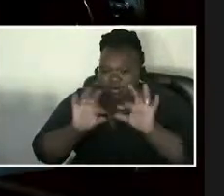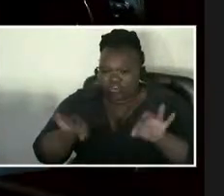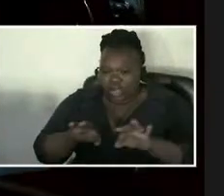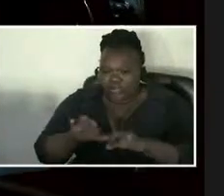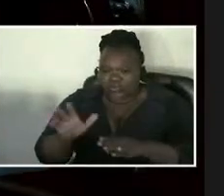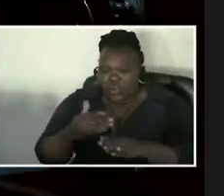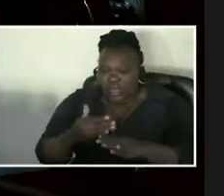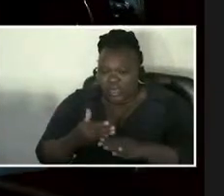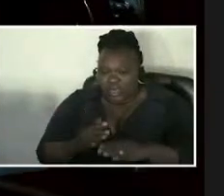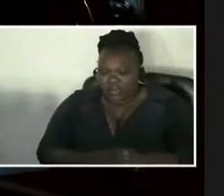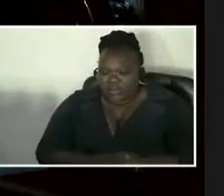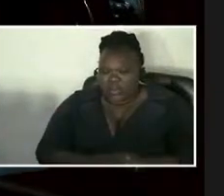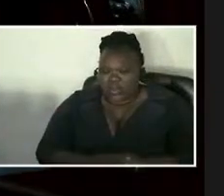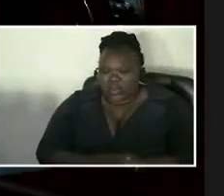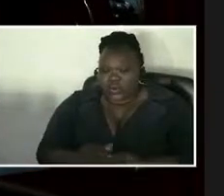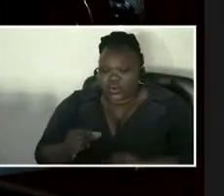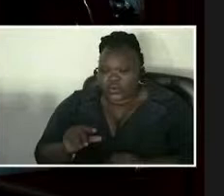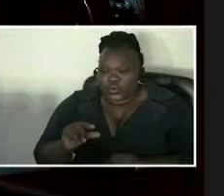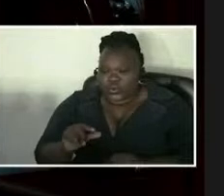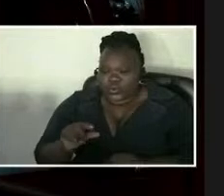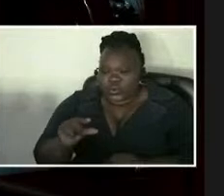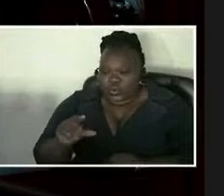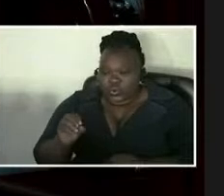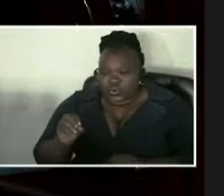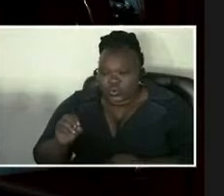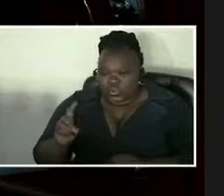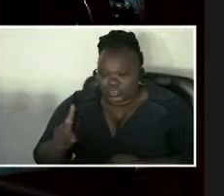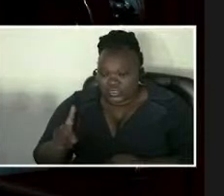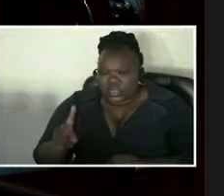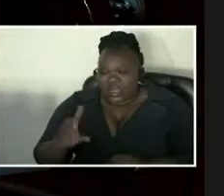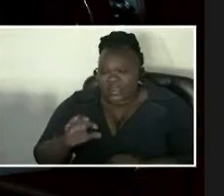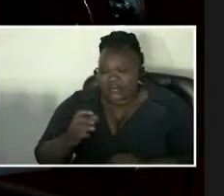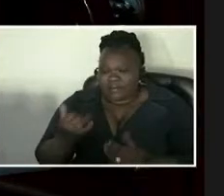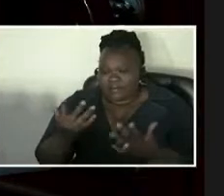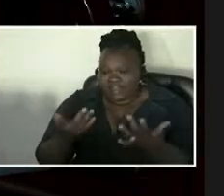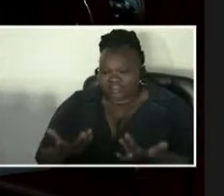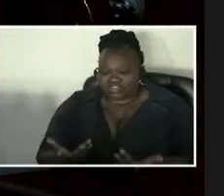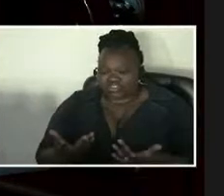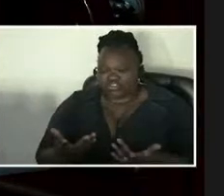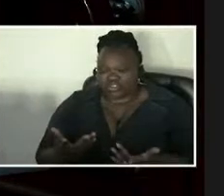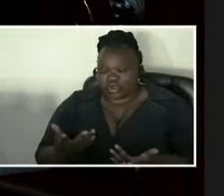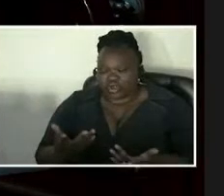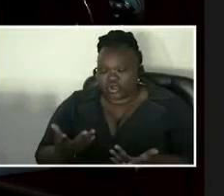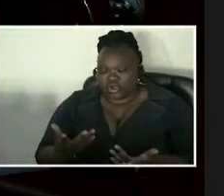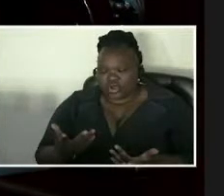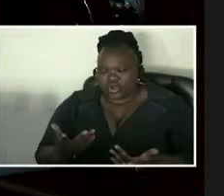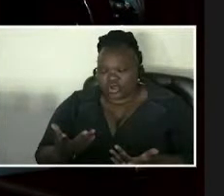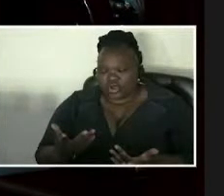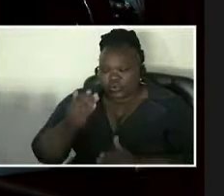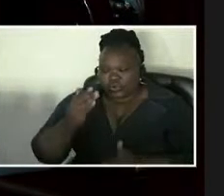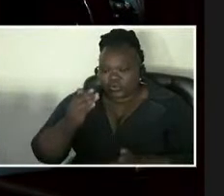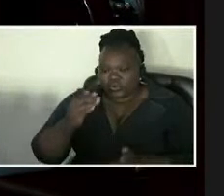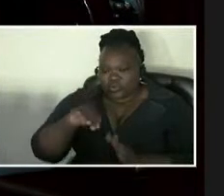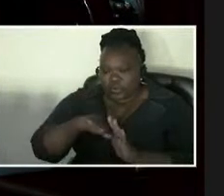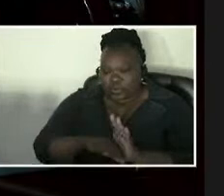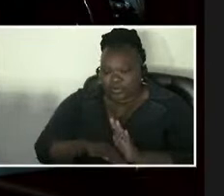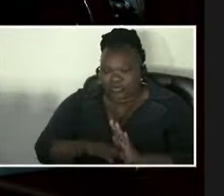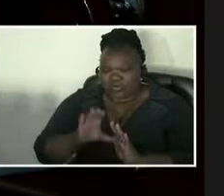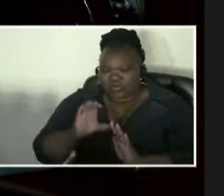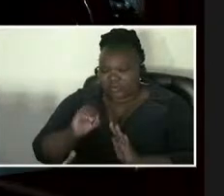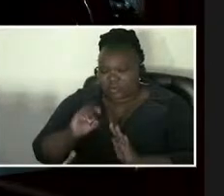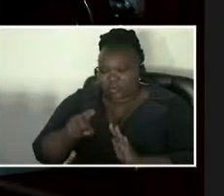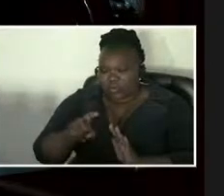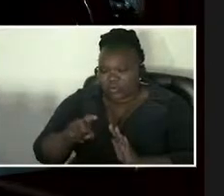jefferson goods and services budget growth is below inflation at 0.8 percent because of the